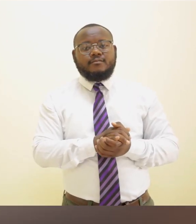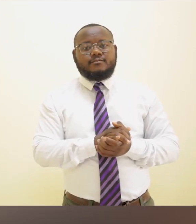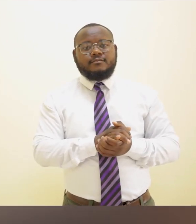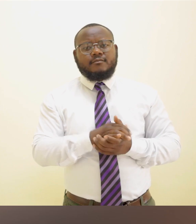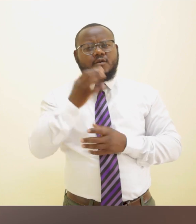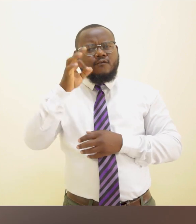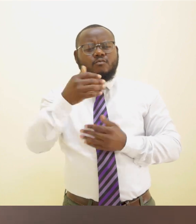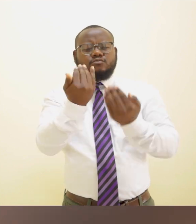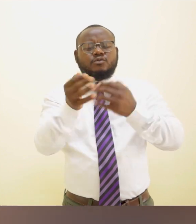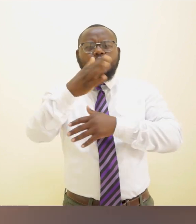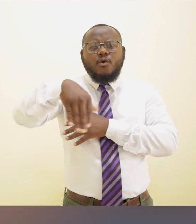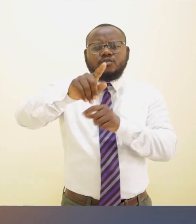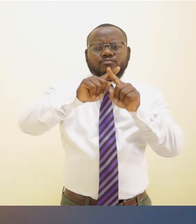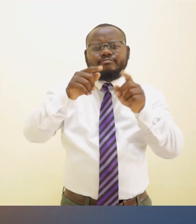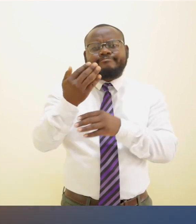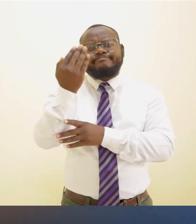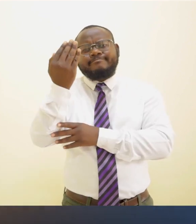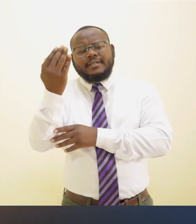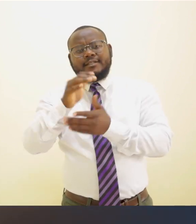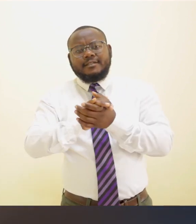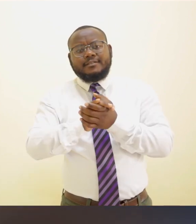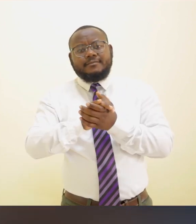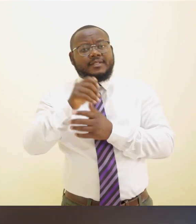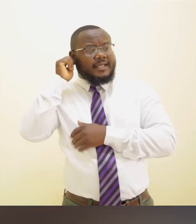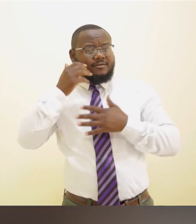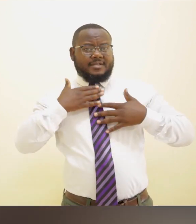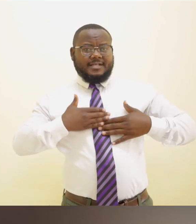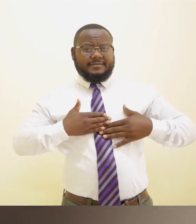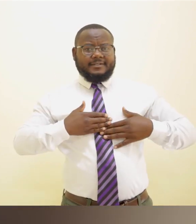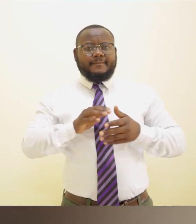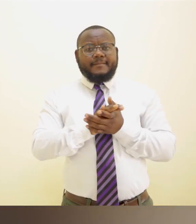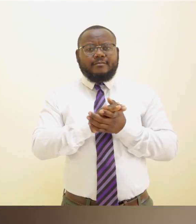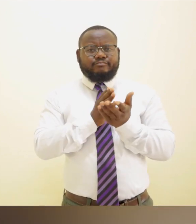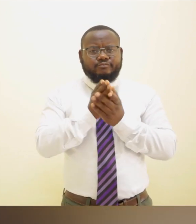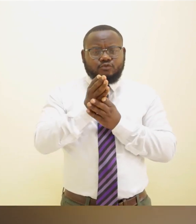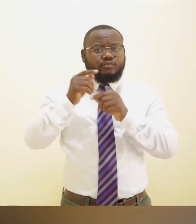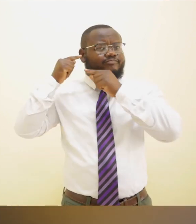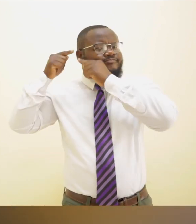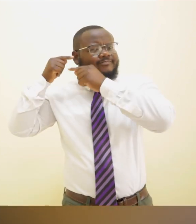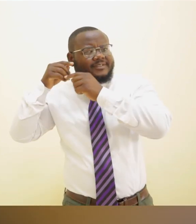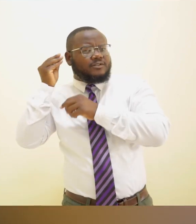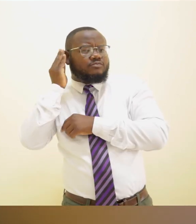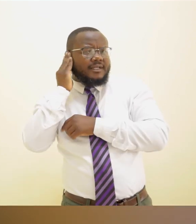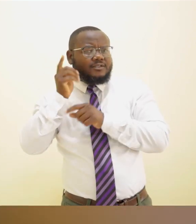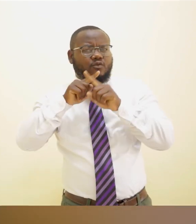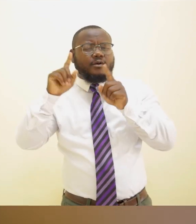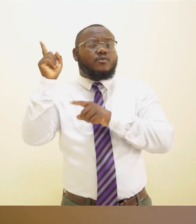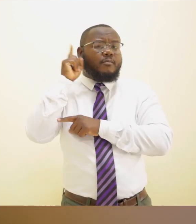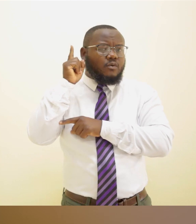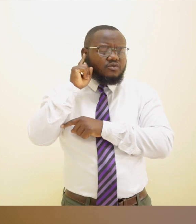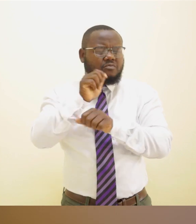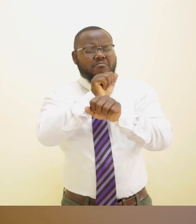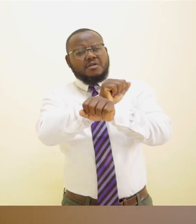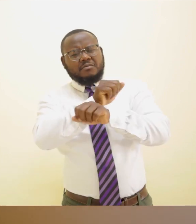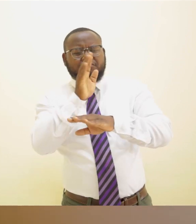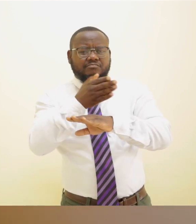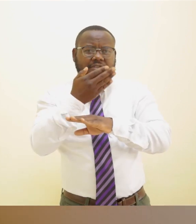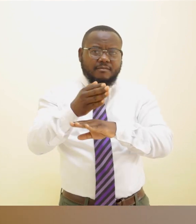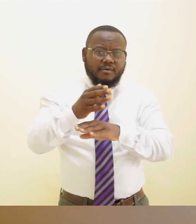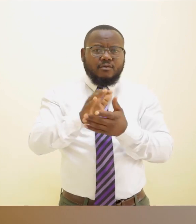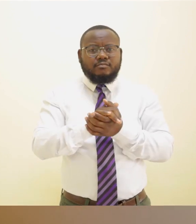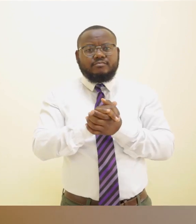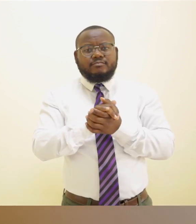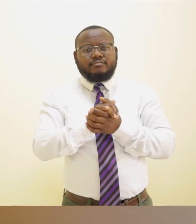For older children and adults, ear health can be affected by wax buildup, glue ear, and exposure to loud noises from minibuses, music